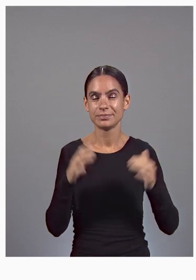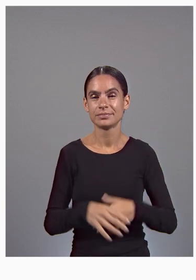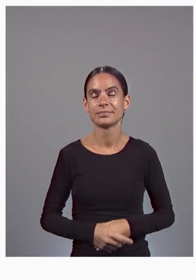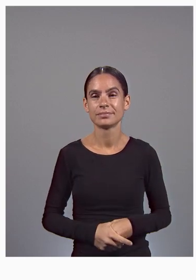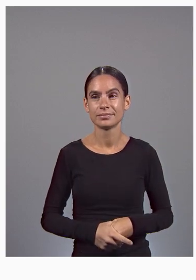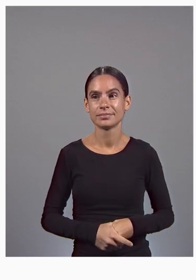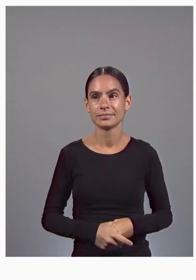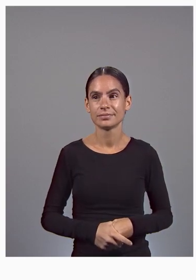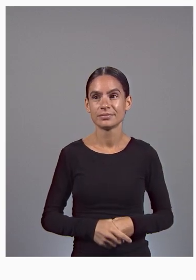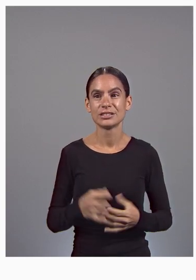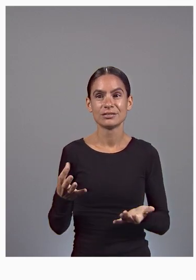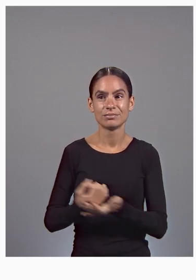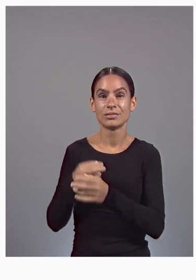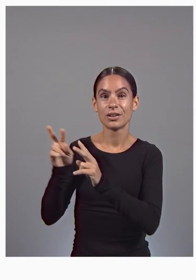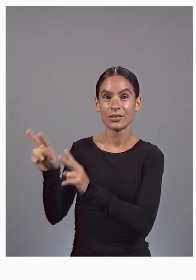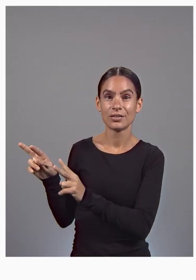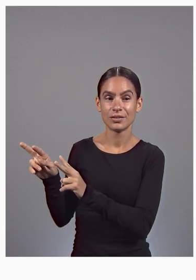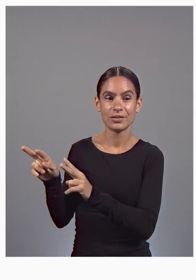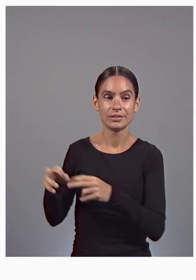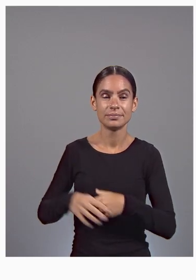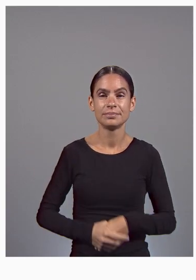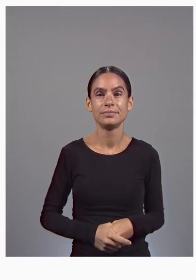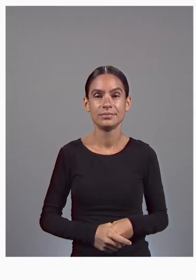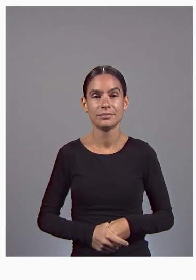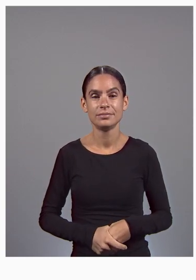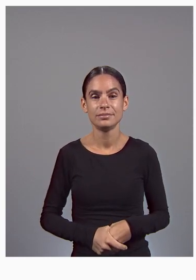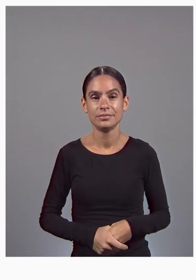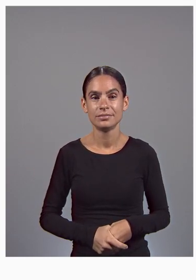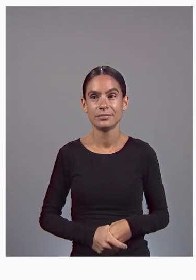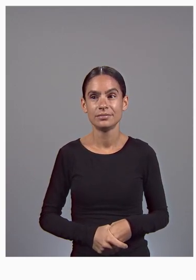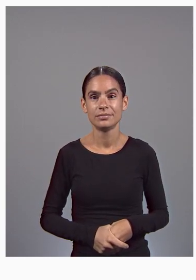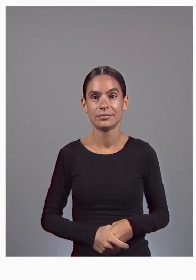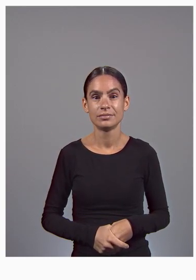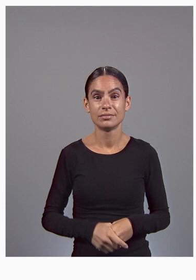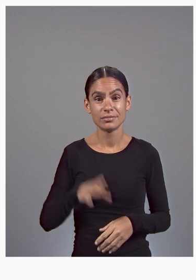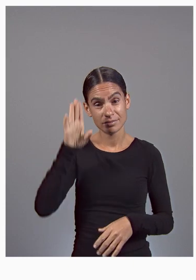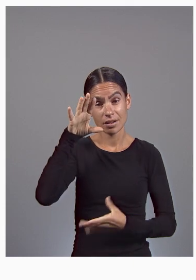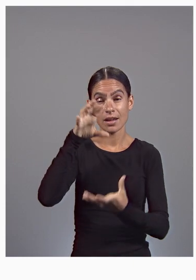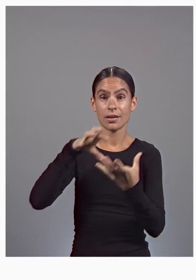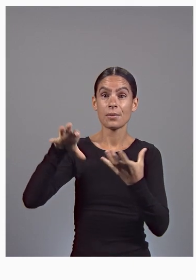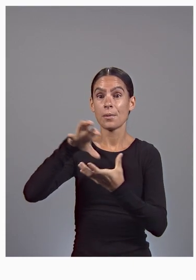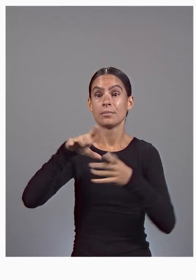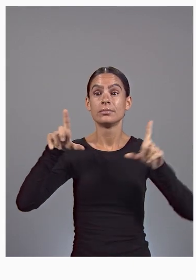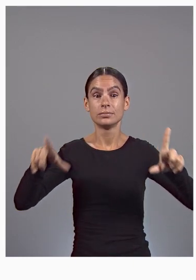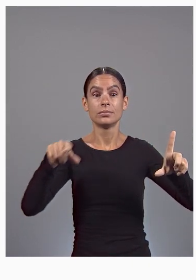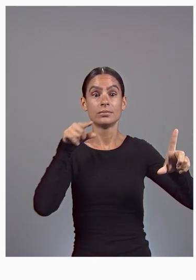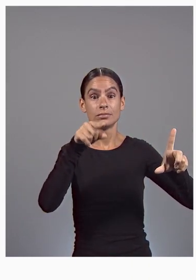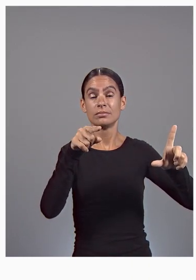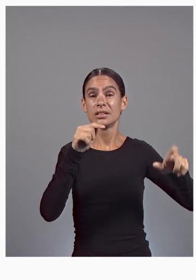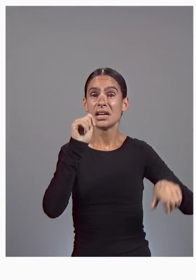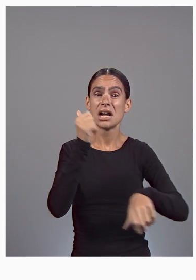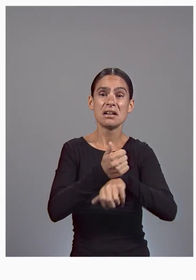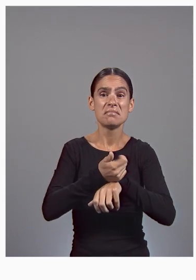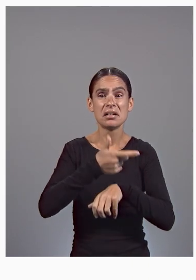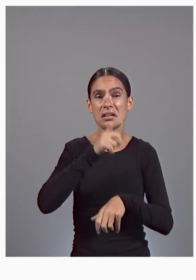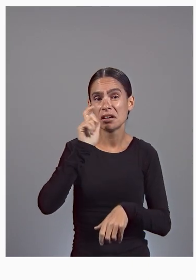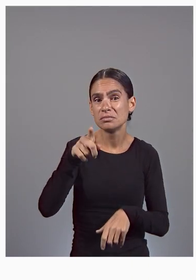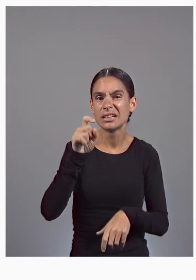Let's take a look. Right from the Cloud Console, you can access the carbon footprint dashboard of your